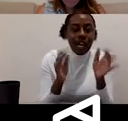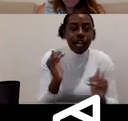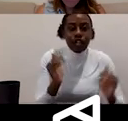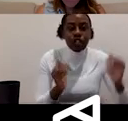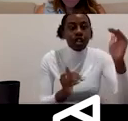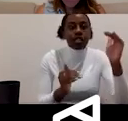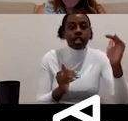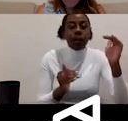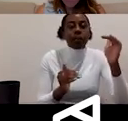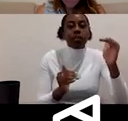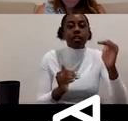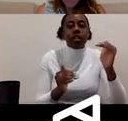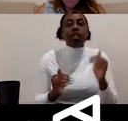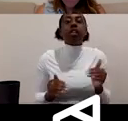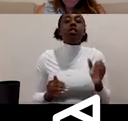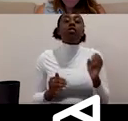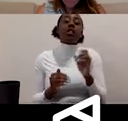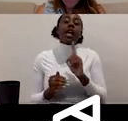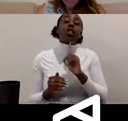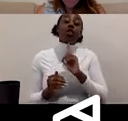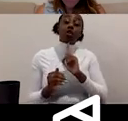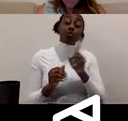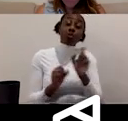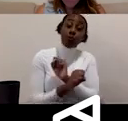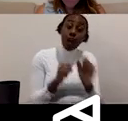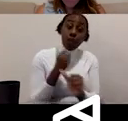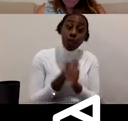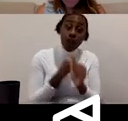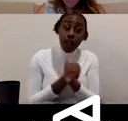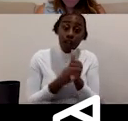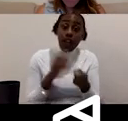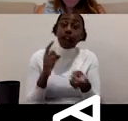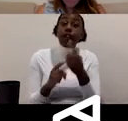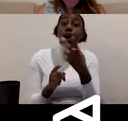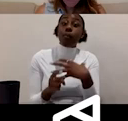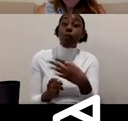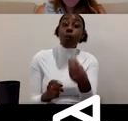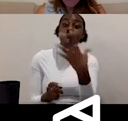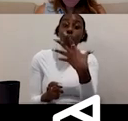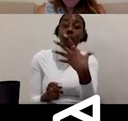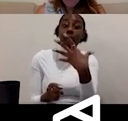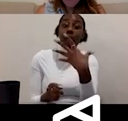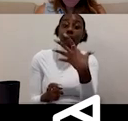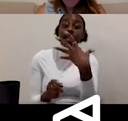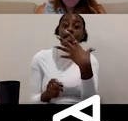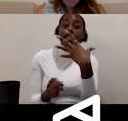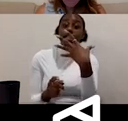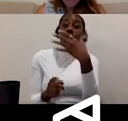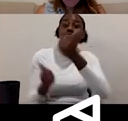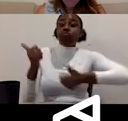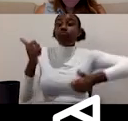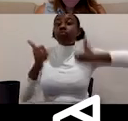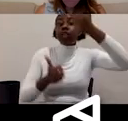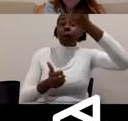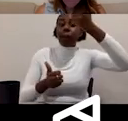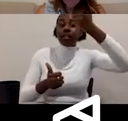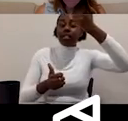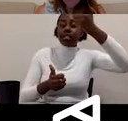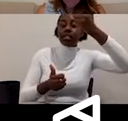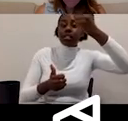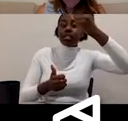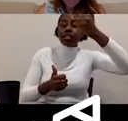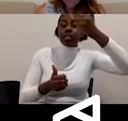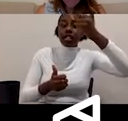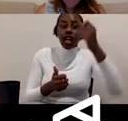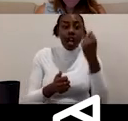right, the real ongoing threat coming from white supremacists, You know, it's important to say at this time, El Paso had just